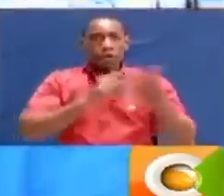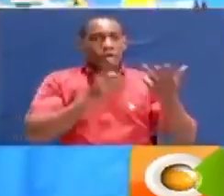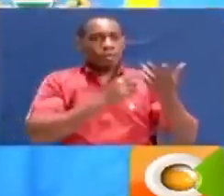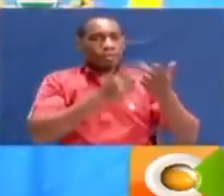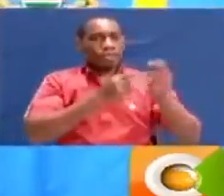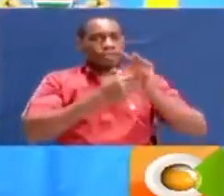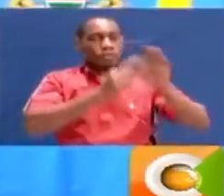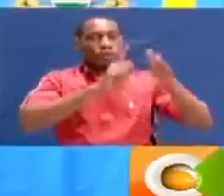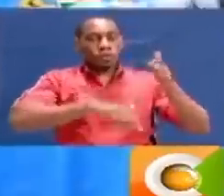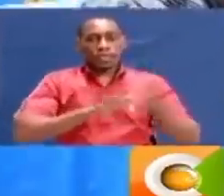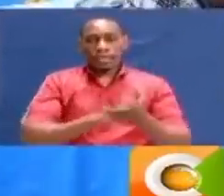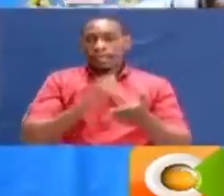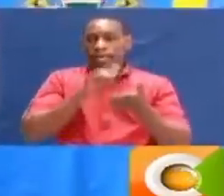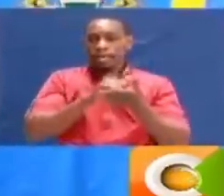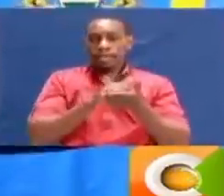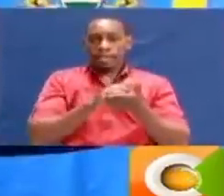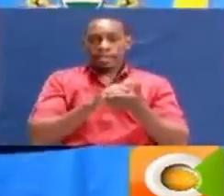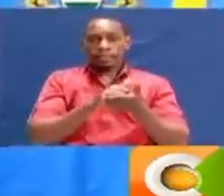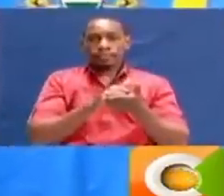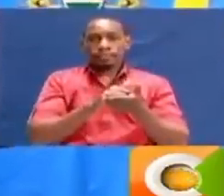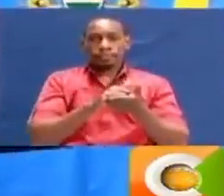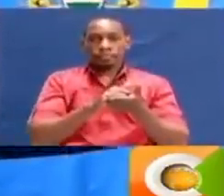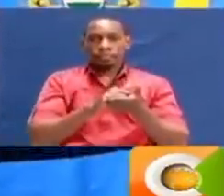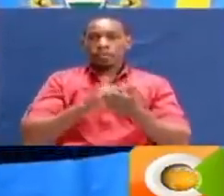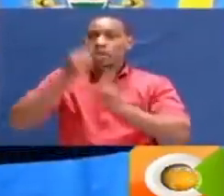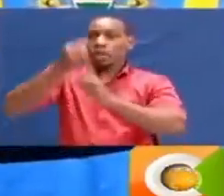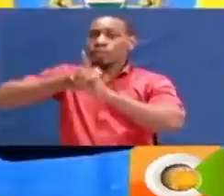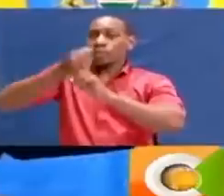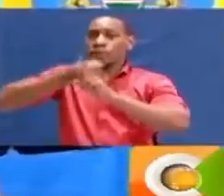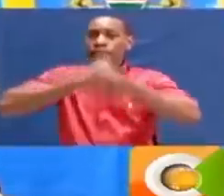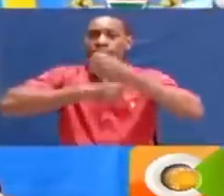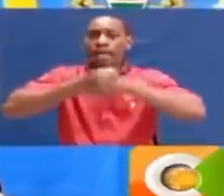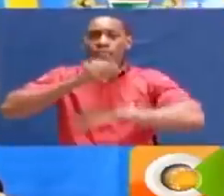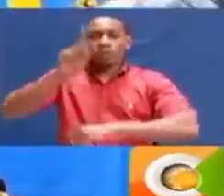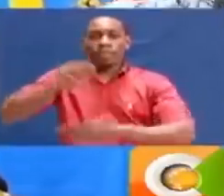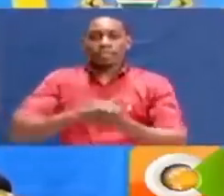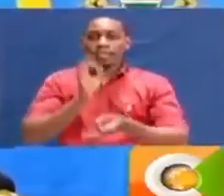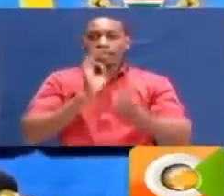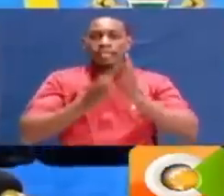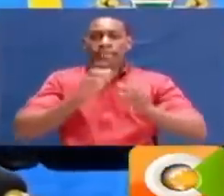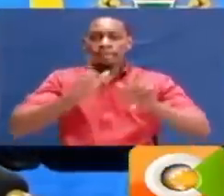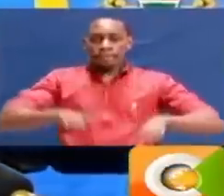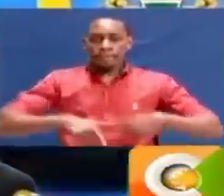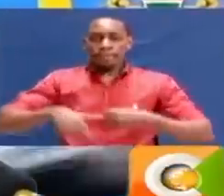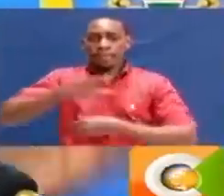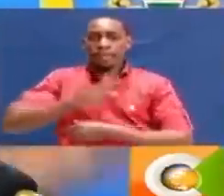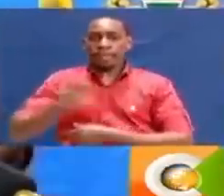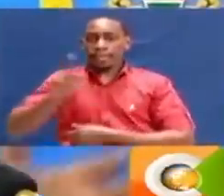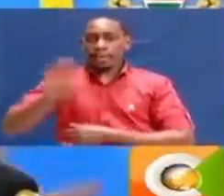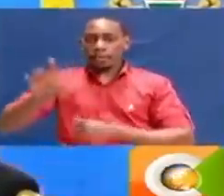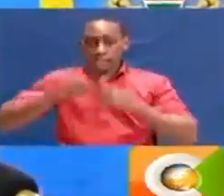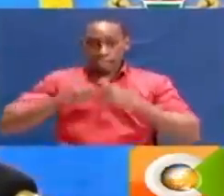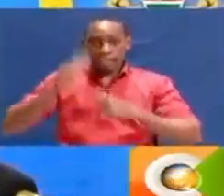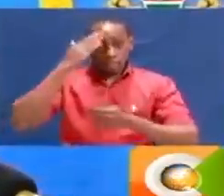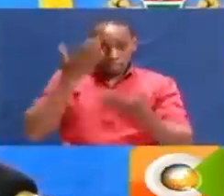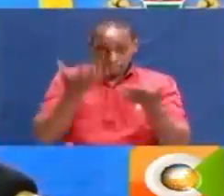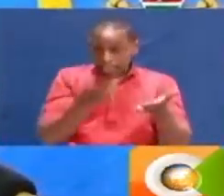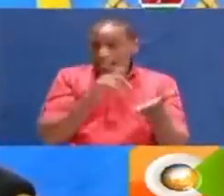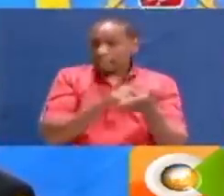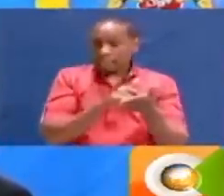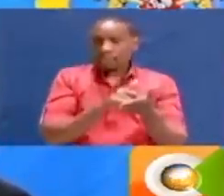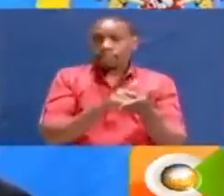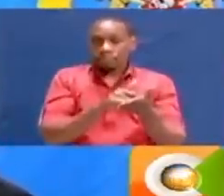are a call for action. If you live in Kawangware, you know now that there is a center